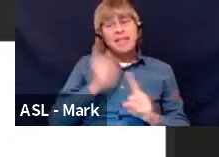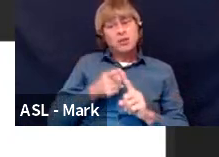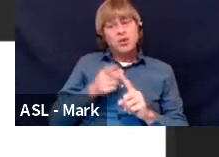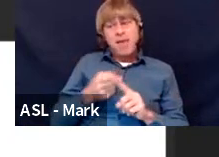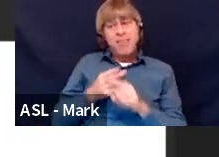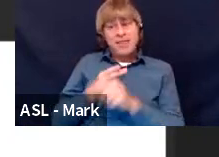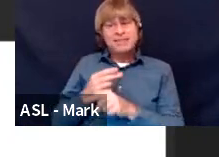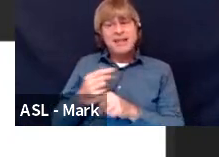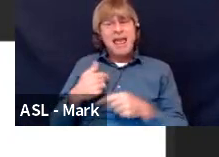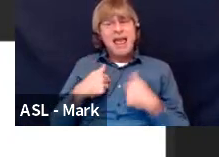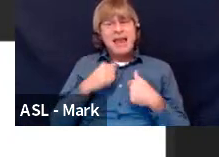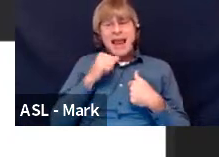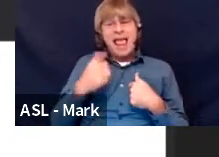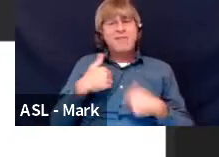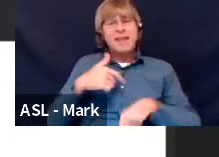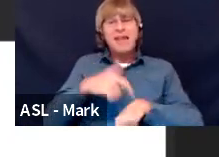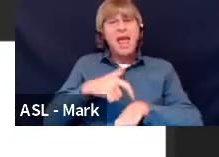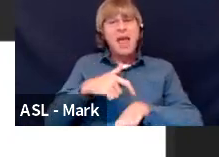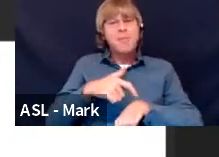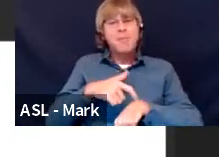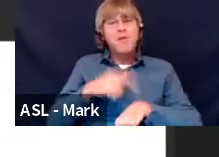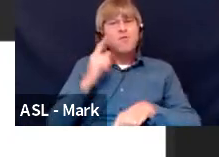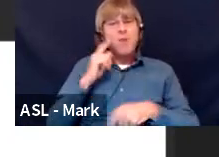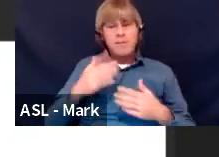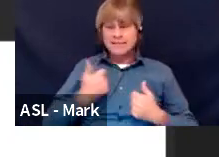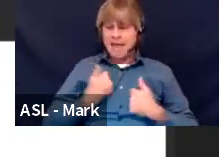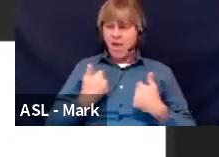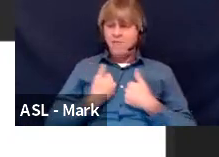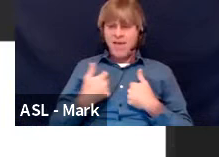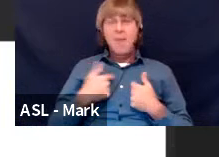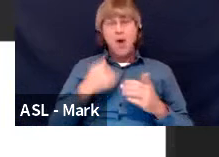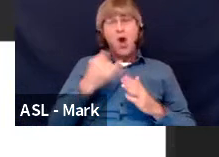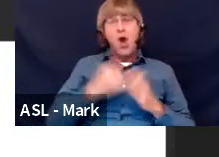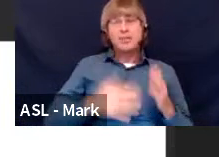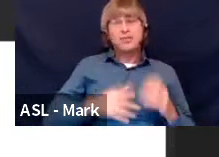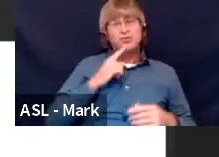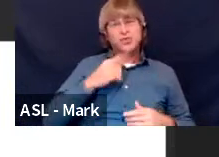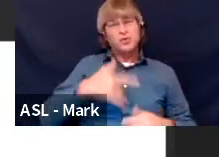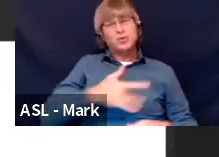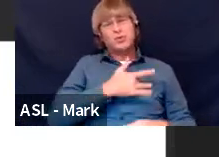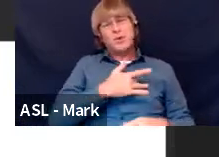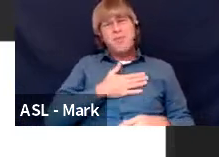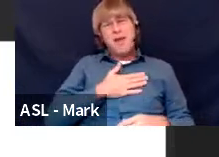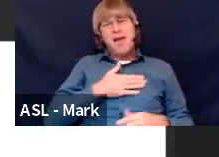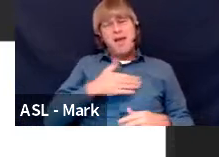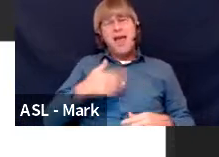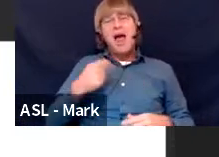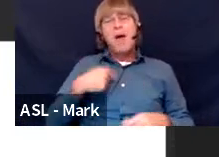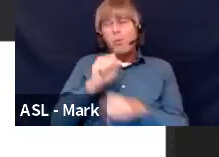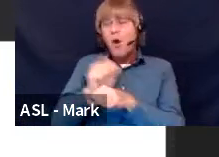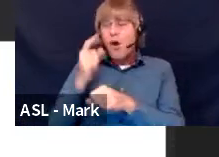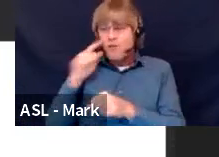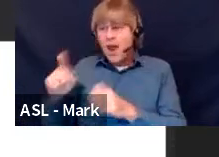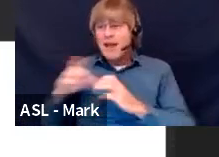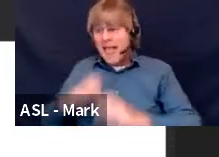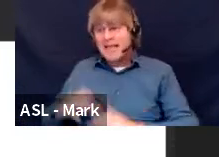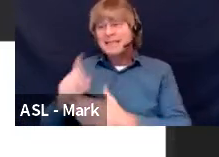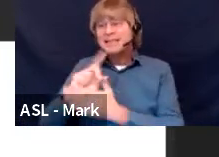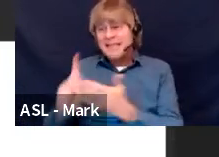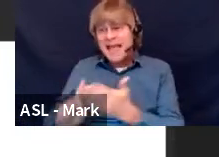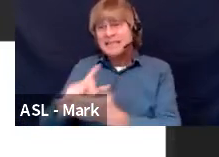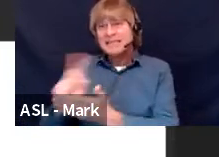is I didn't have time for me. I'm an artist at heart, and I was doing work for clients, which is